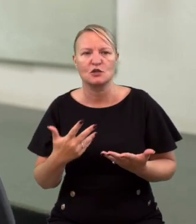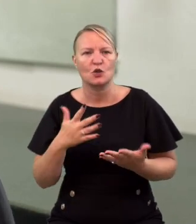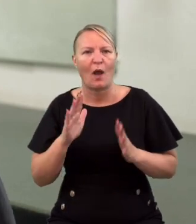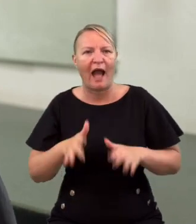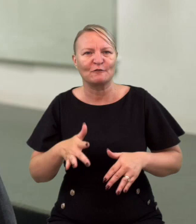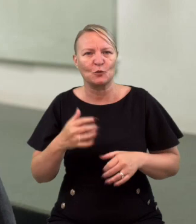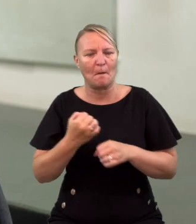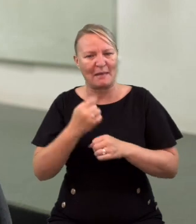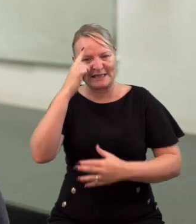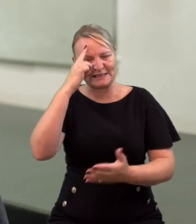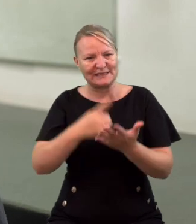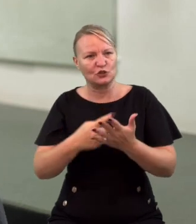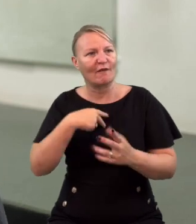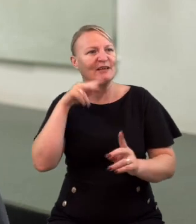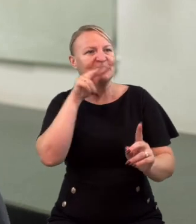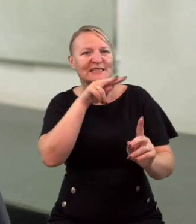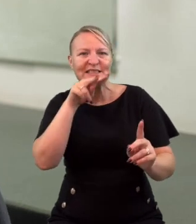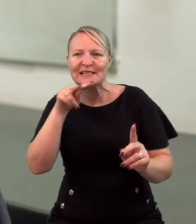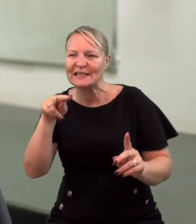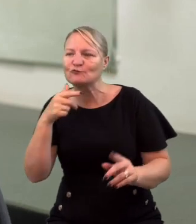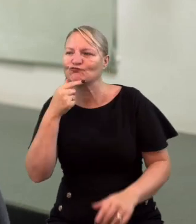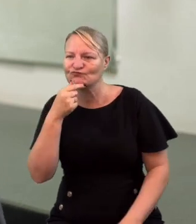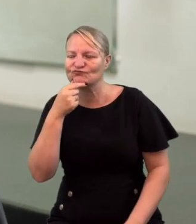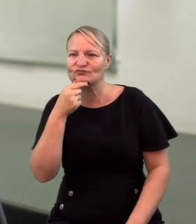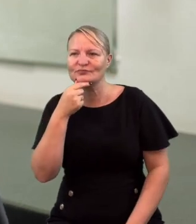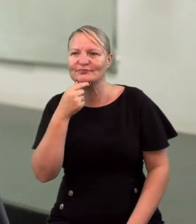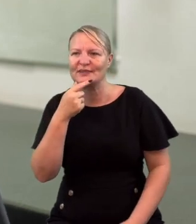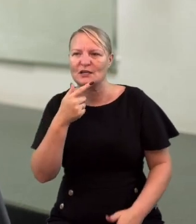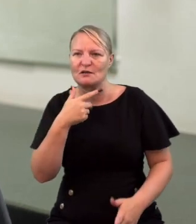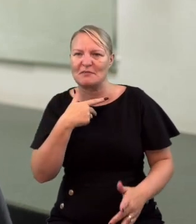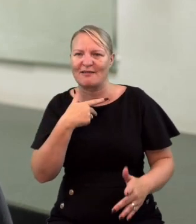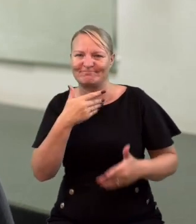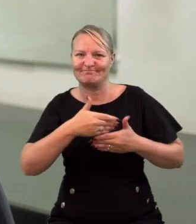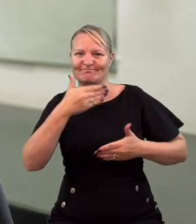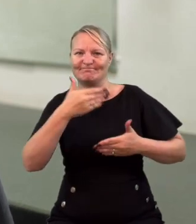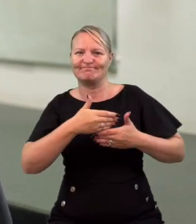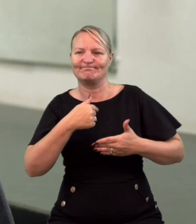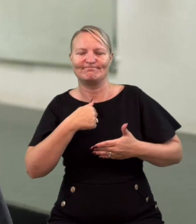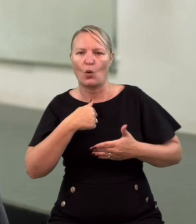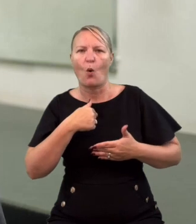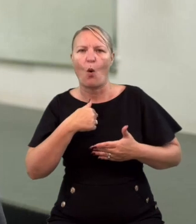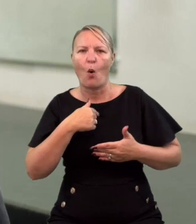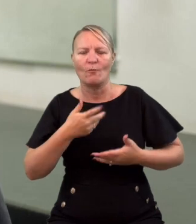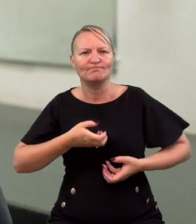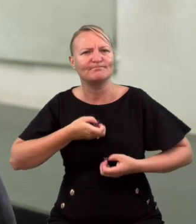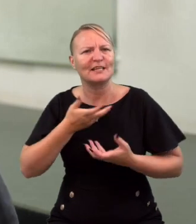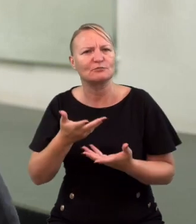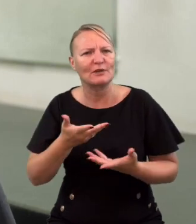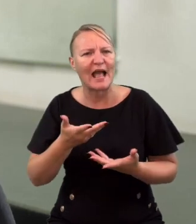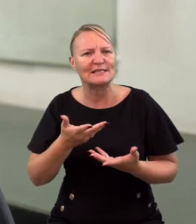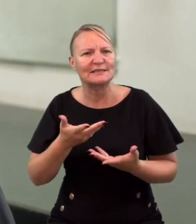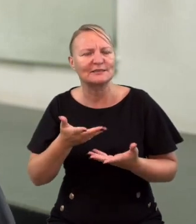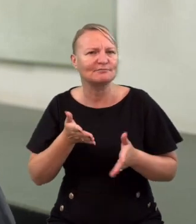everything that he sees, he has a choice of either shutting himself away from it or maybe expressing himself. And I feel